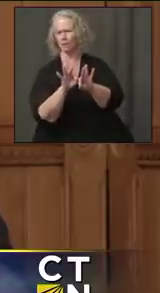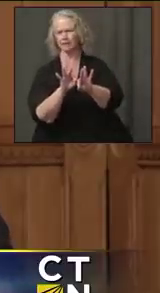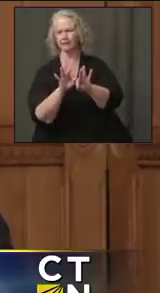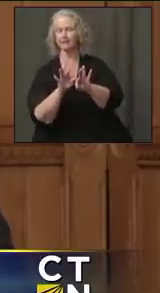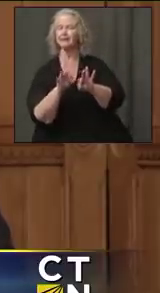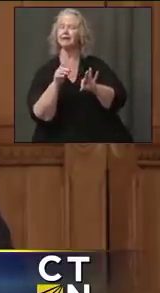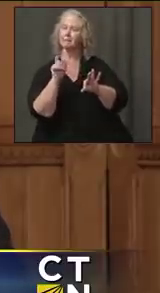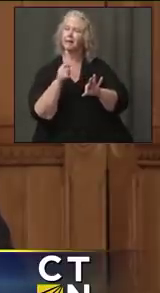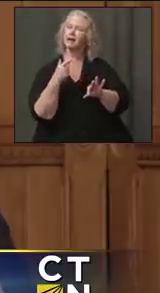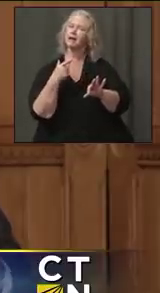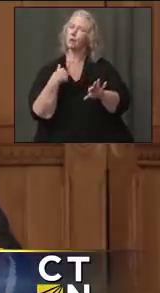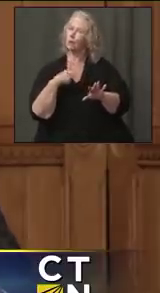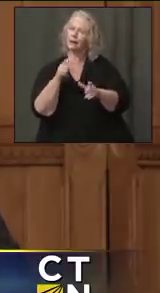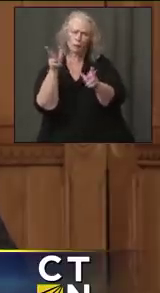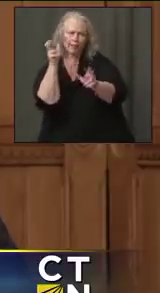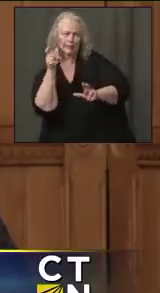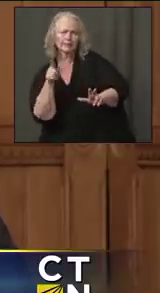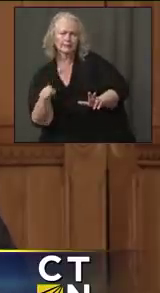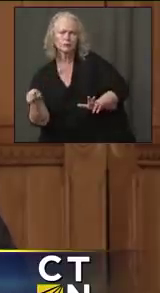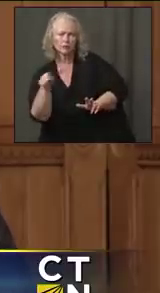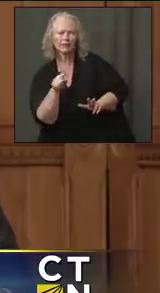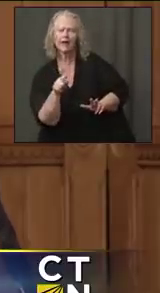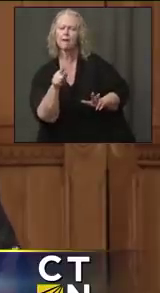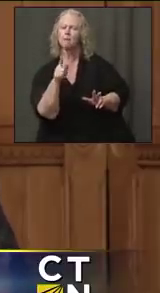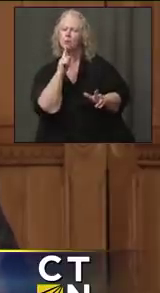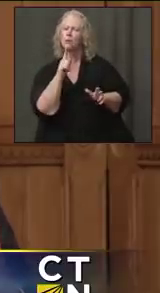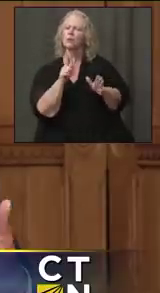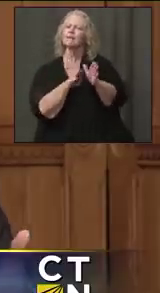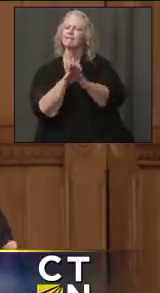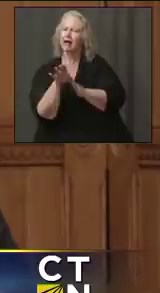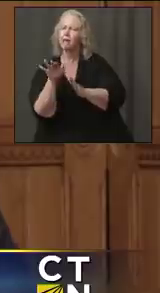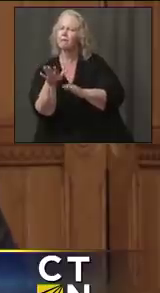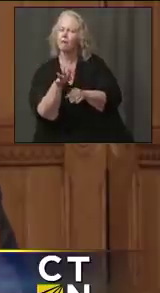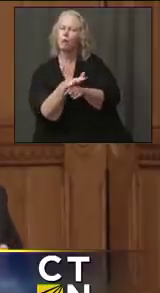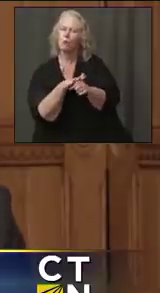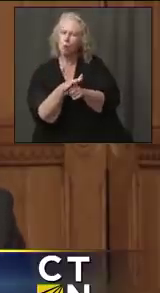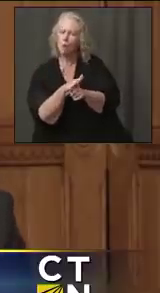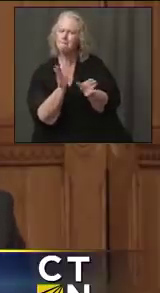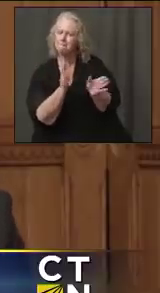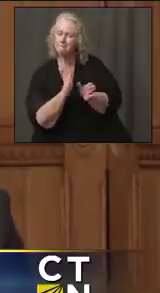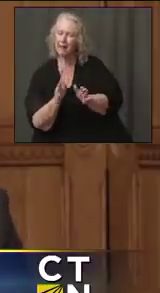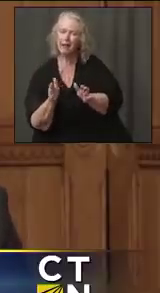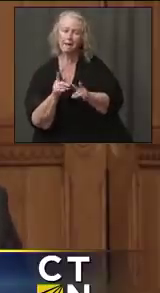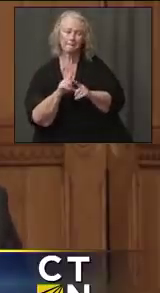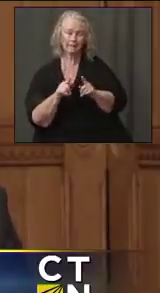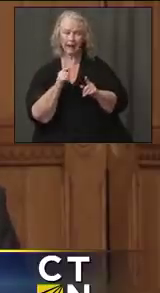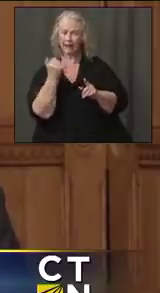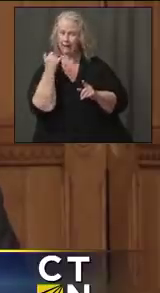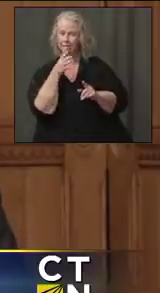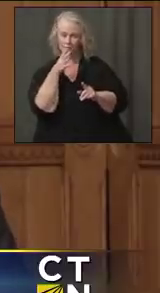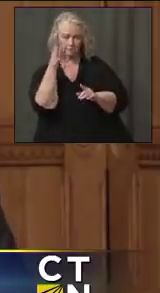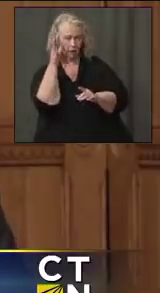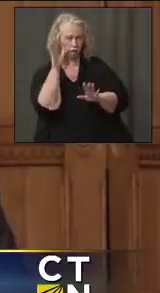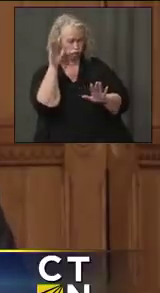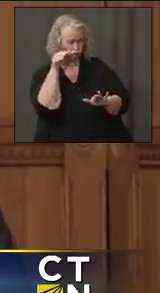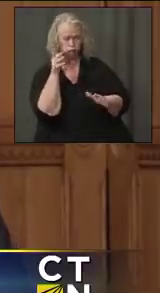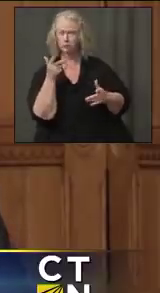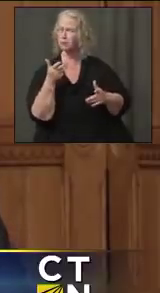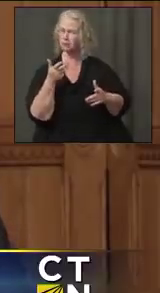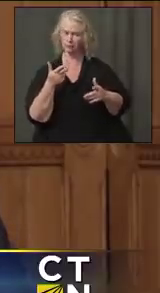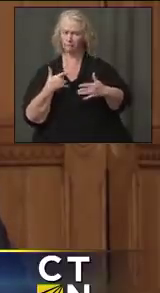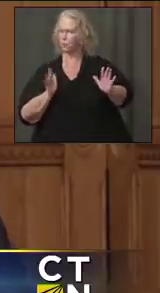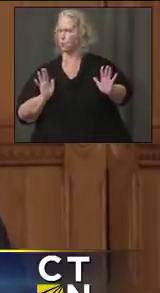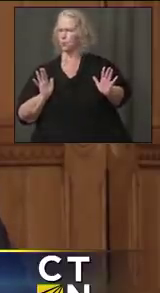their voices are heard in the development of the local plans, but also communicating it. But where there are cases where parents choose not to send their